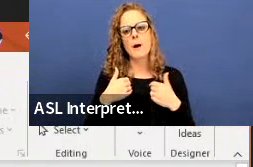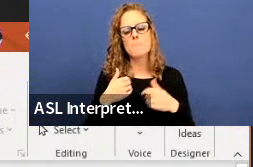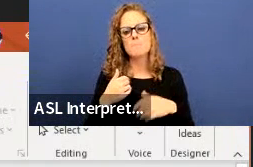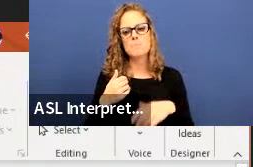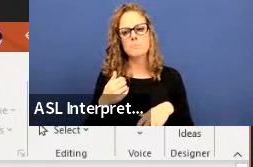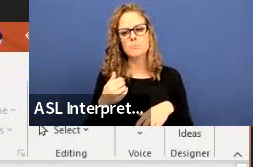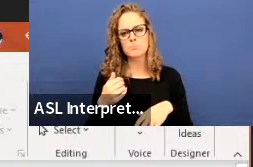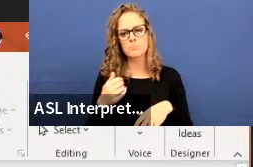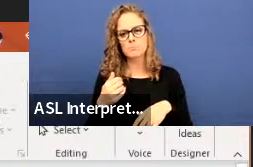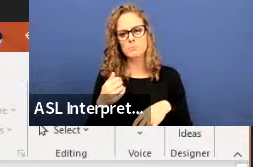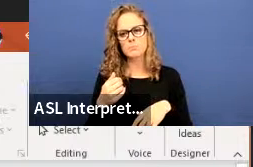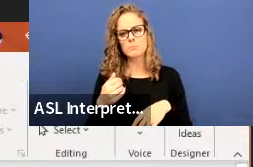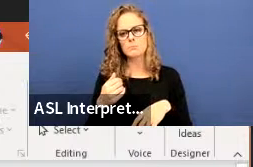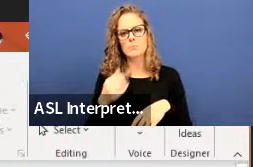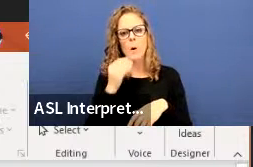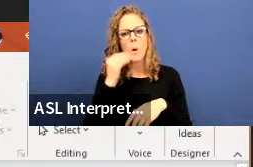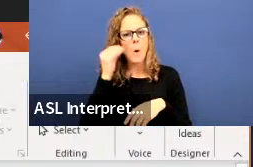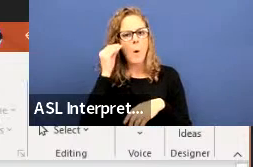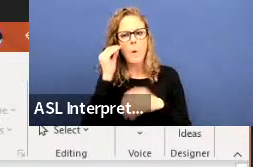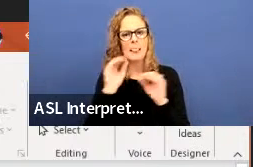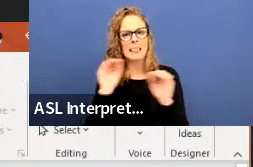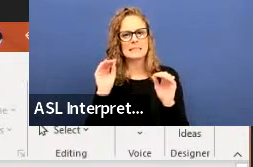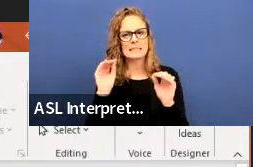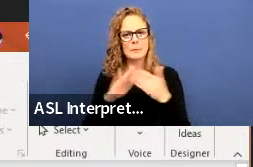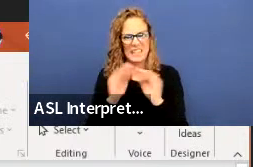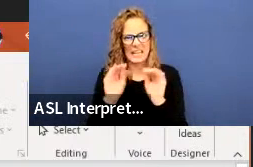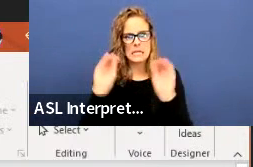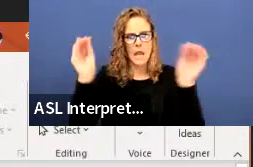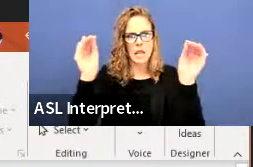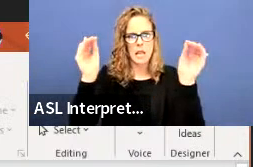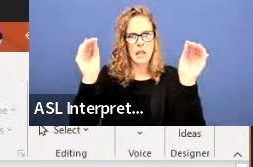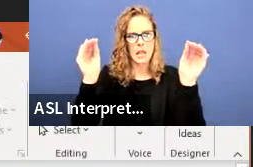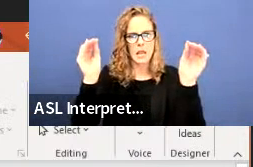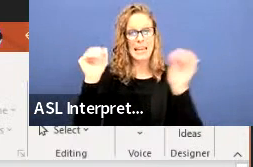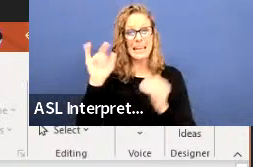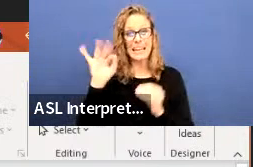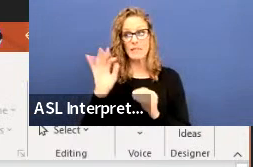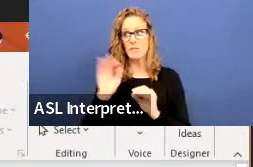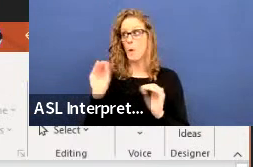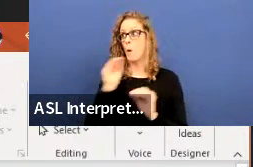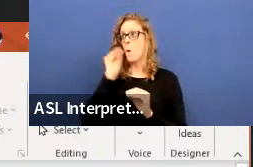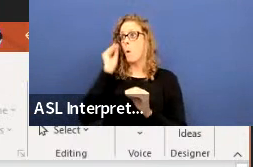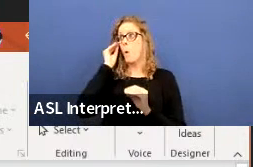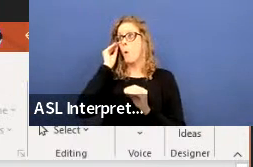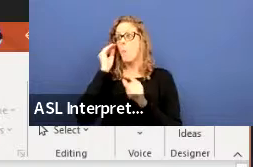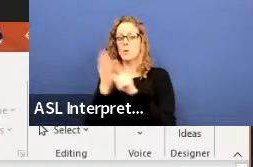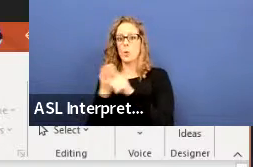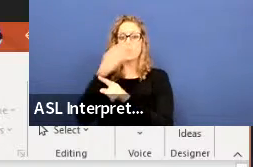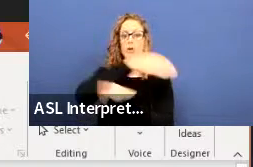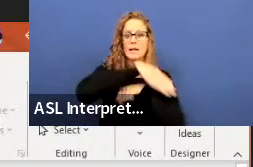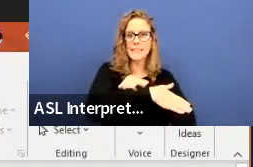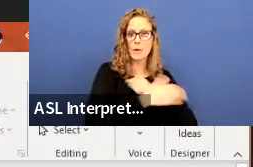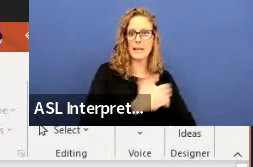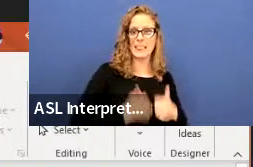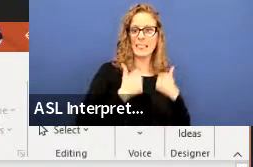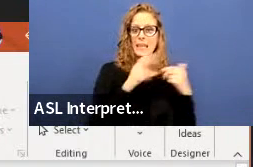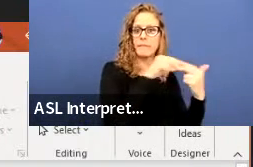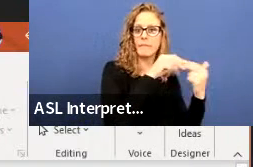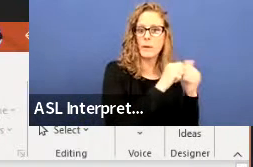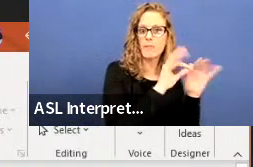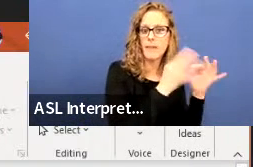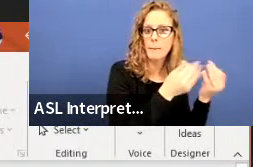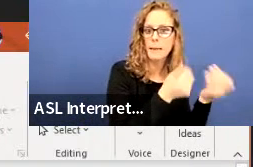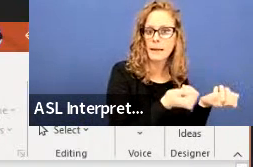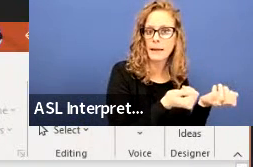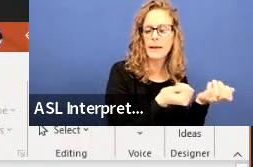communities. We go and live with families. So when you're isolated, you go across the county lines. I mean, there's all of these nuances